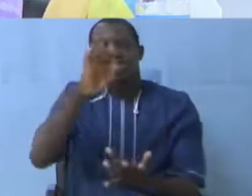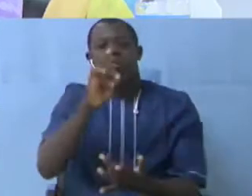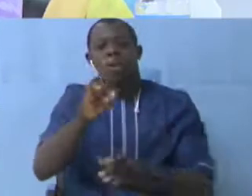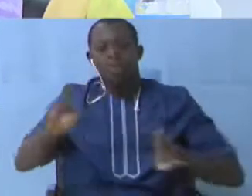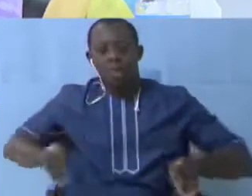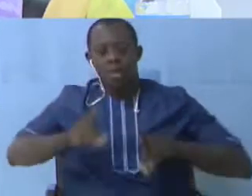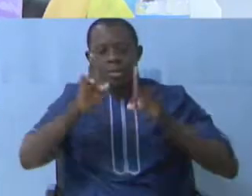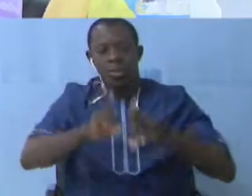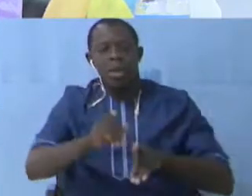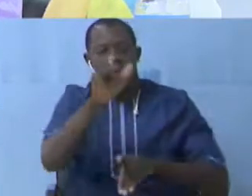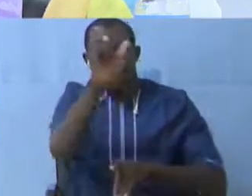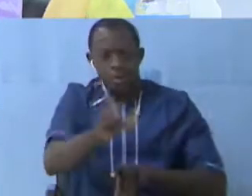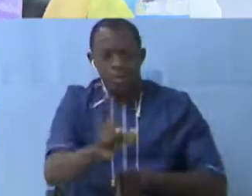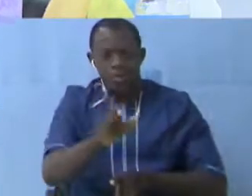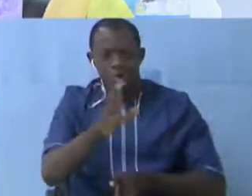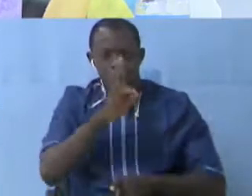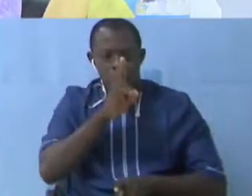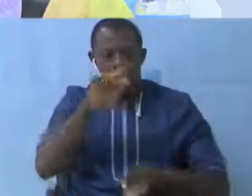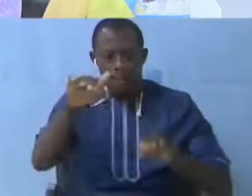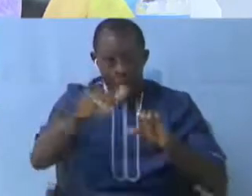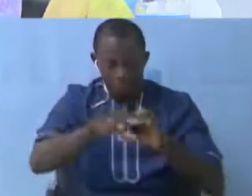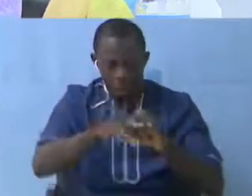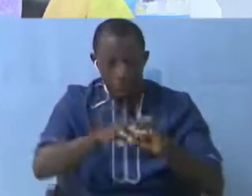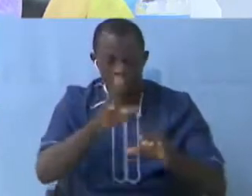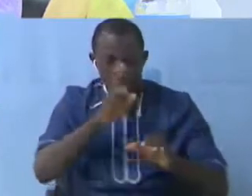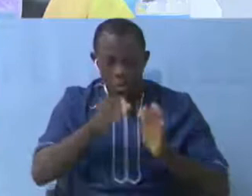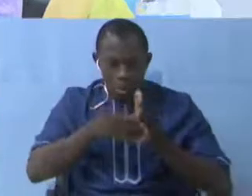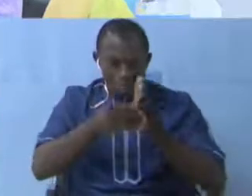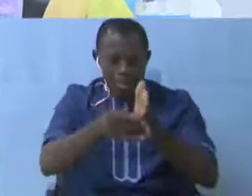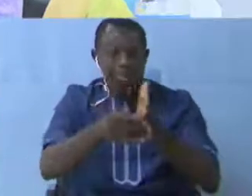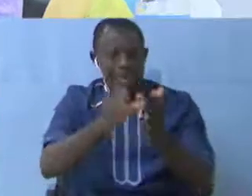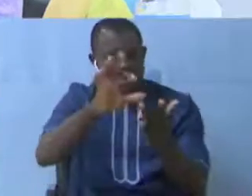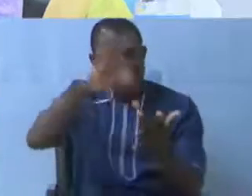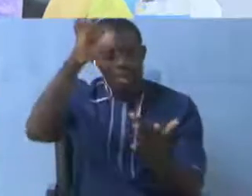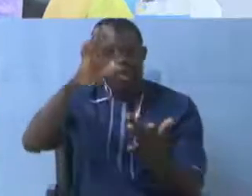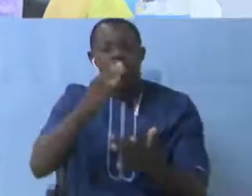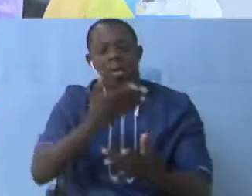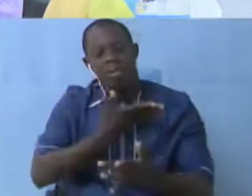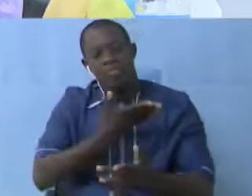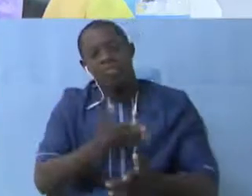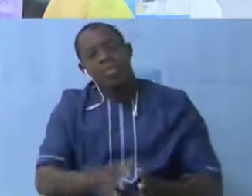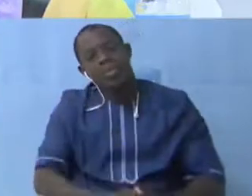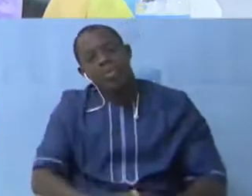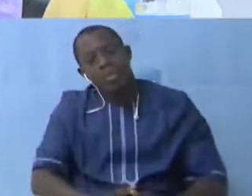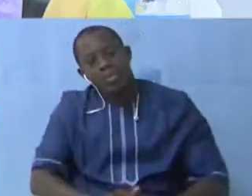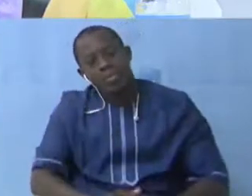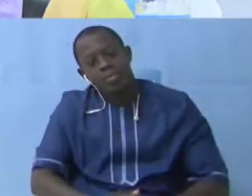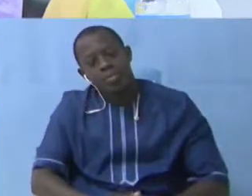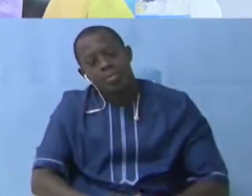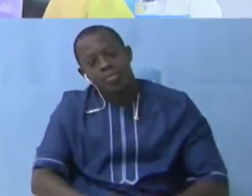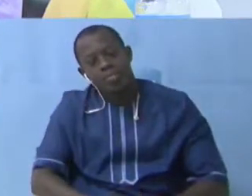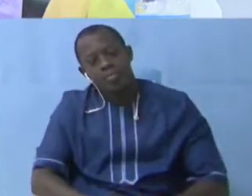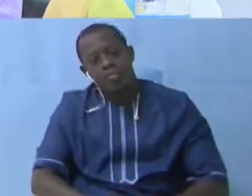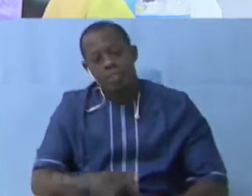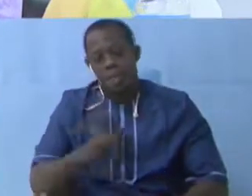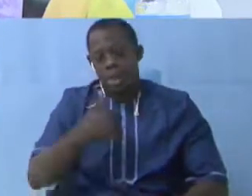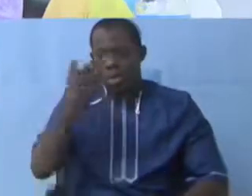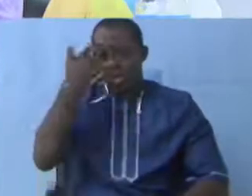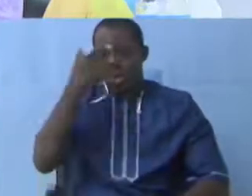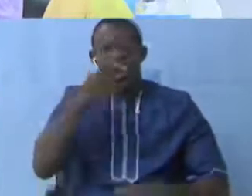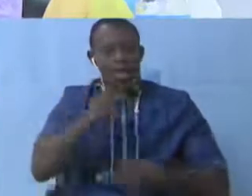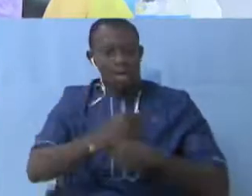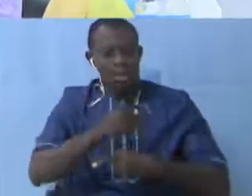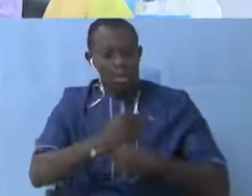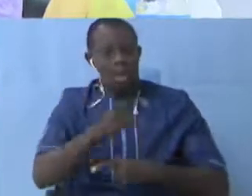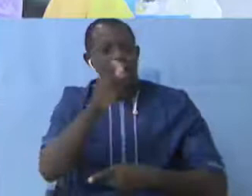Tey tamit nag loolu mujjee na sotti ñi nga xam ne ni ñooy coalition bi am benn candidate. So I think Gambians were kind of,